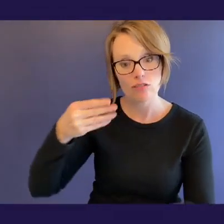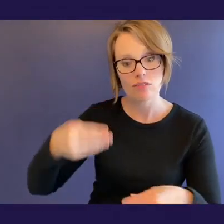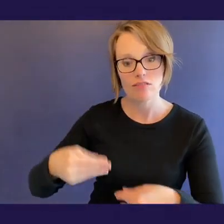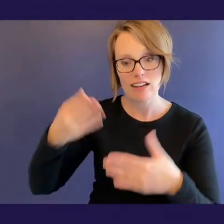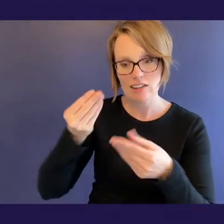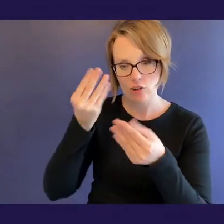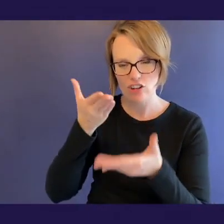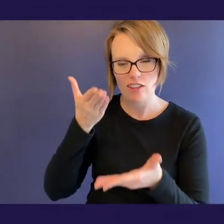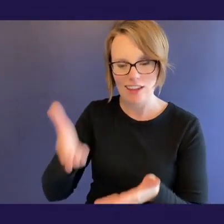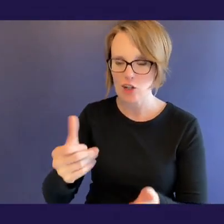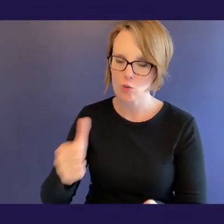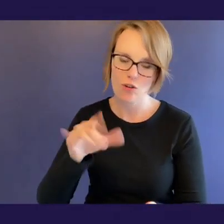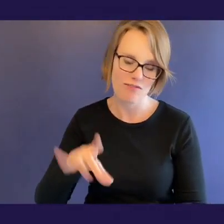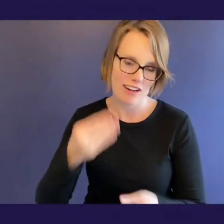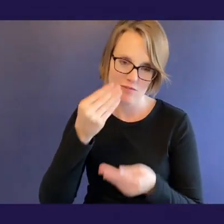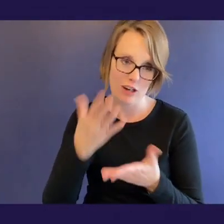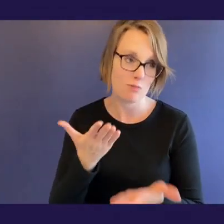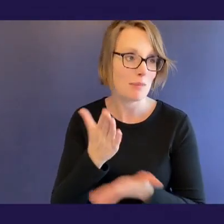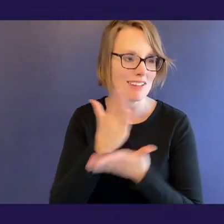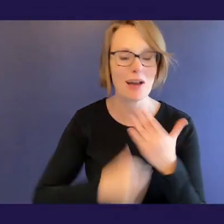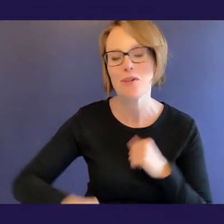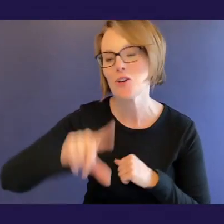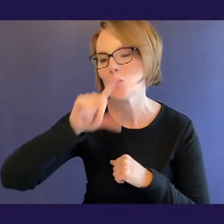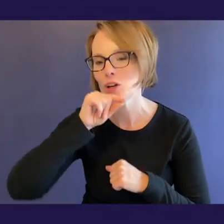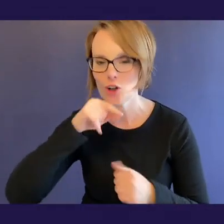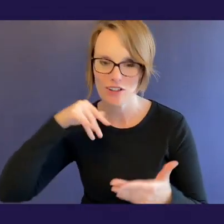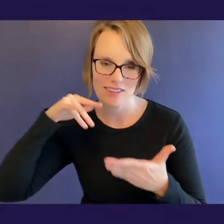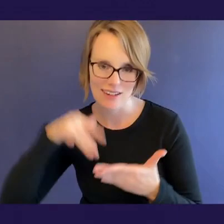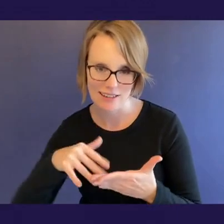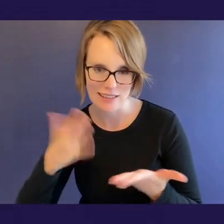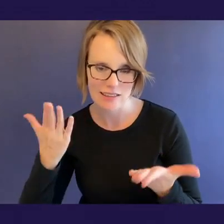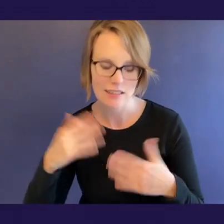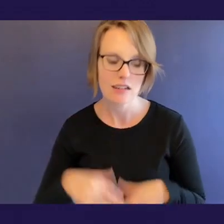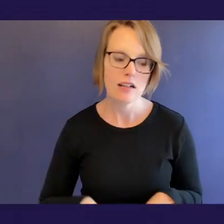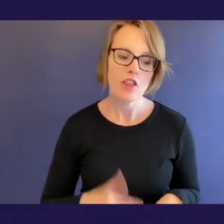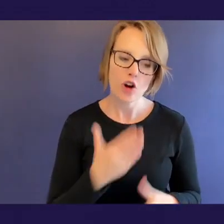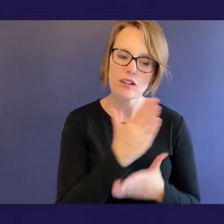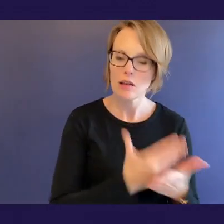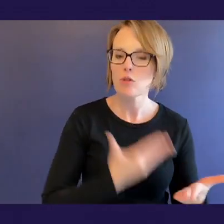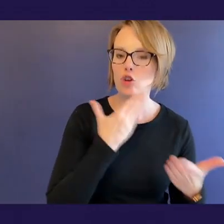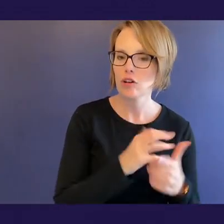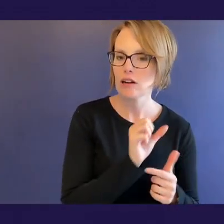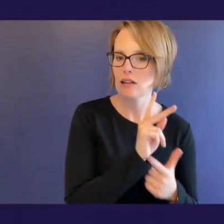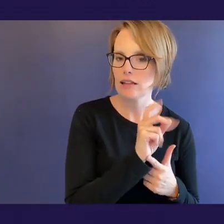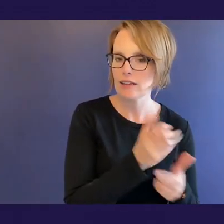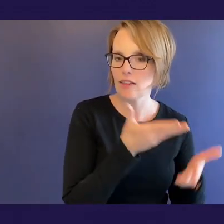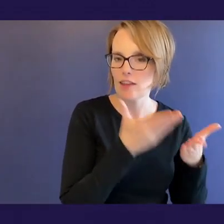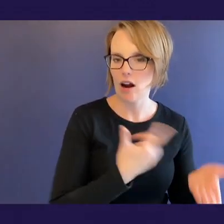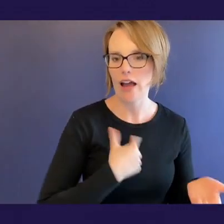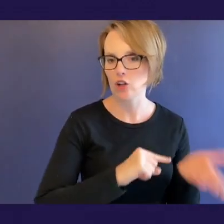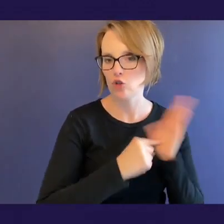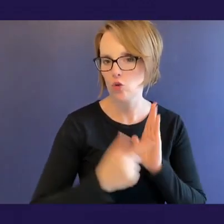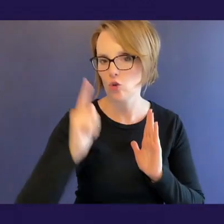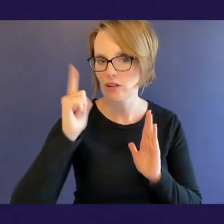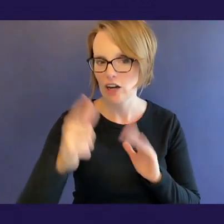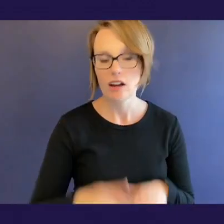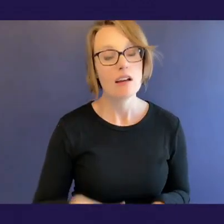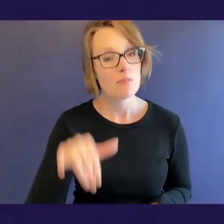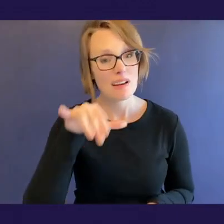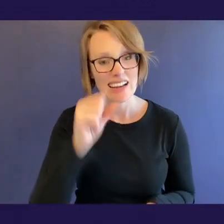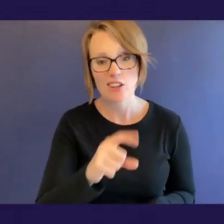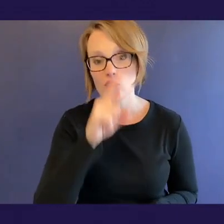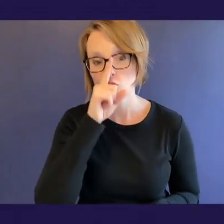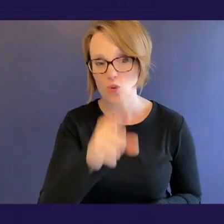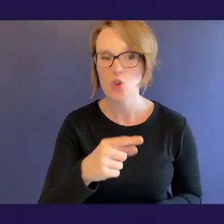studies. But there is a need for us to grab what we can and for more cross collaboration,